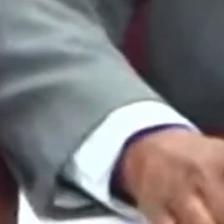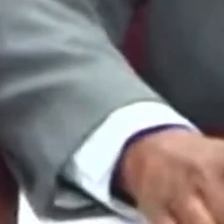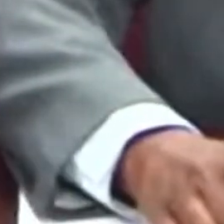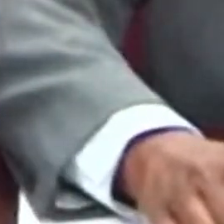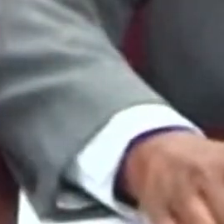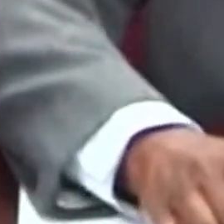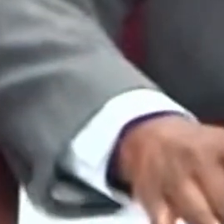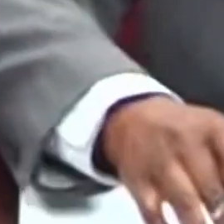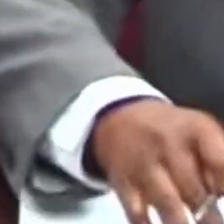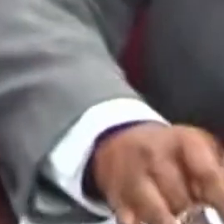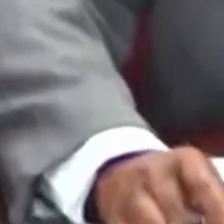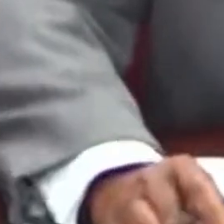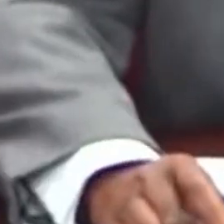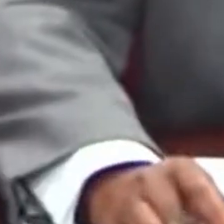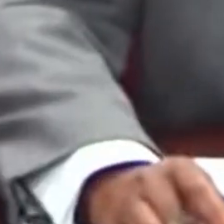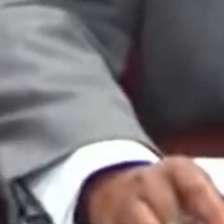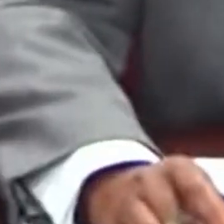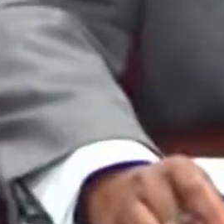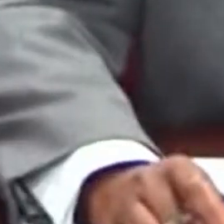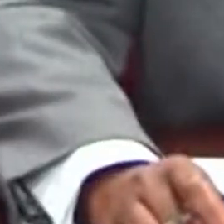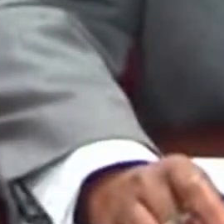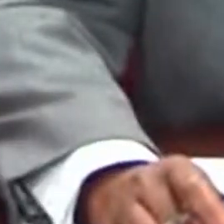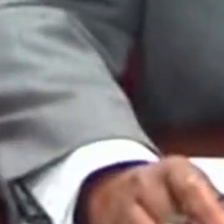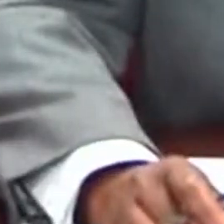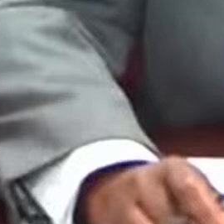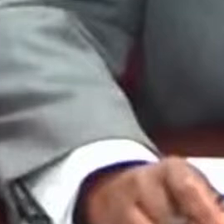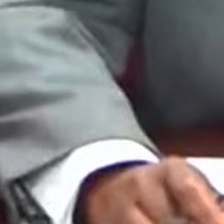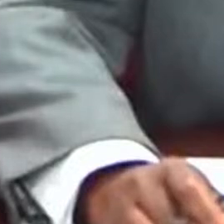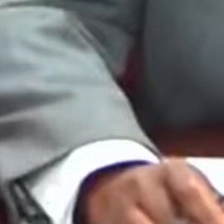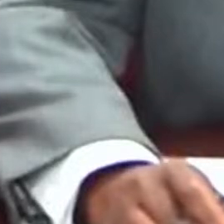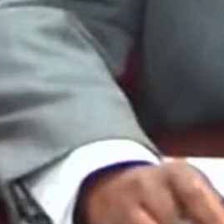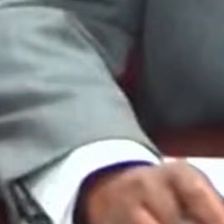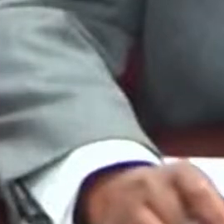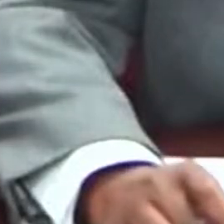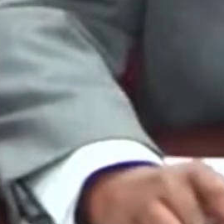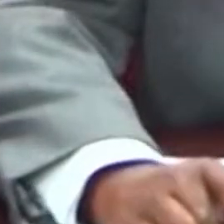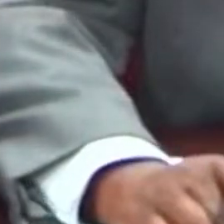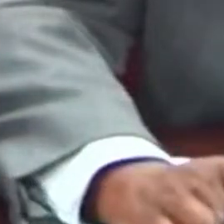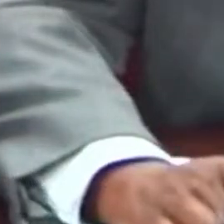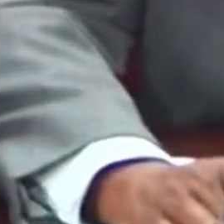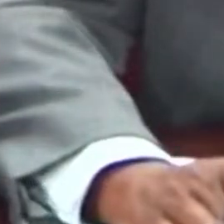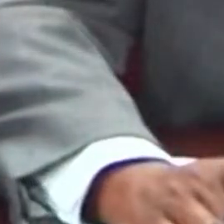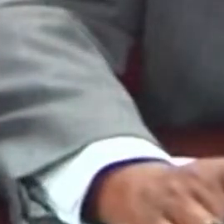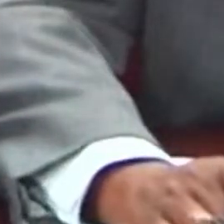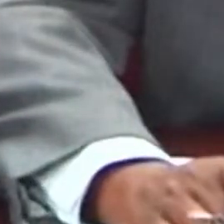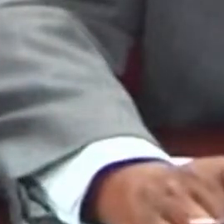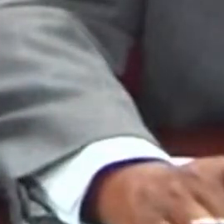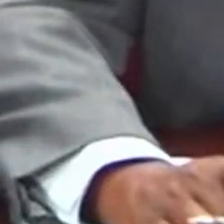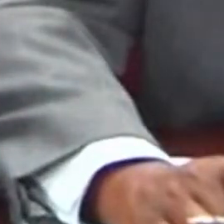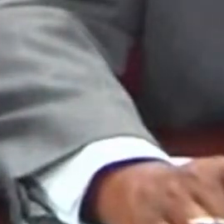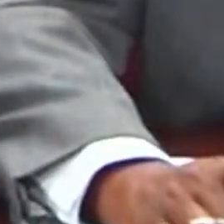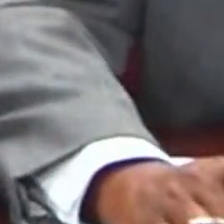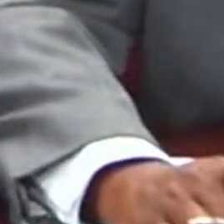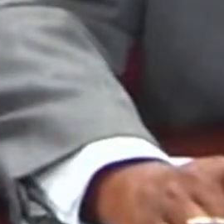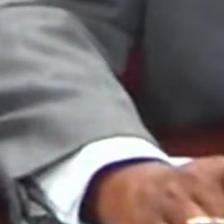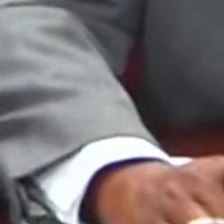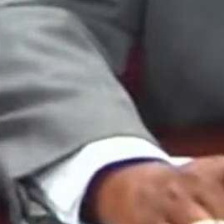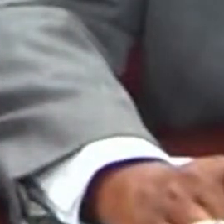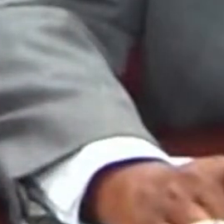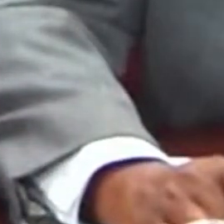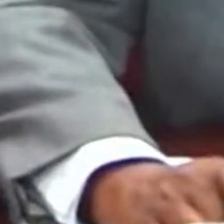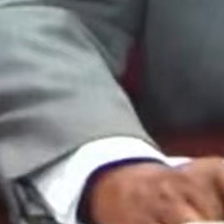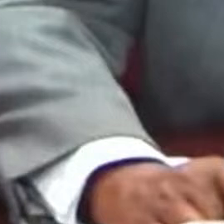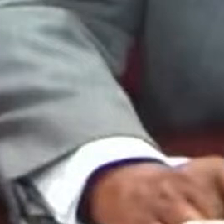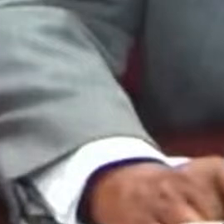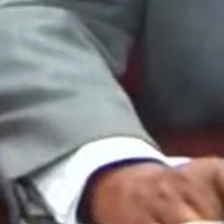needs to forge ahead. The honourable member from Honourable Mungandu, also I think you're almost on